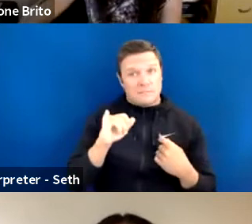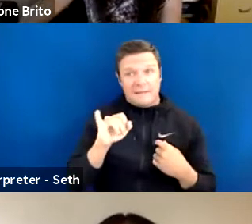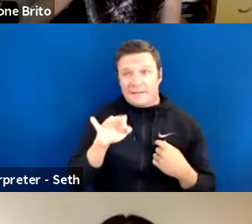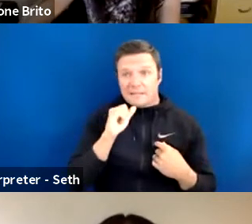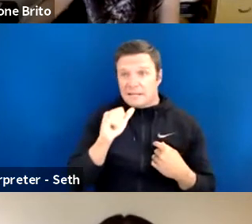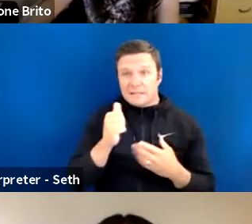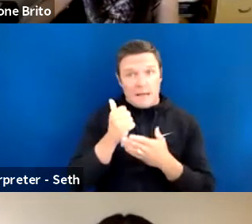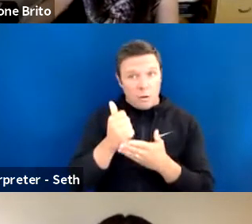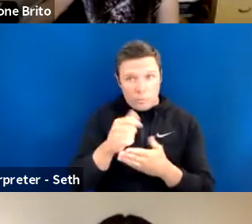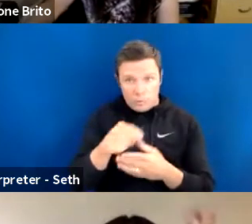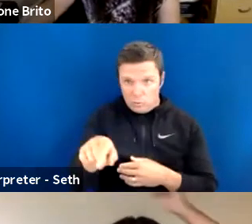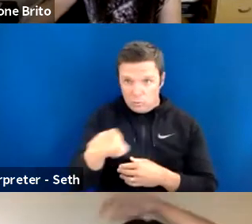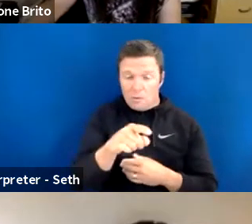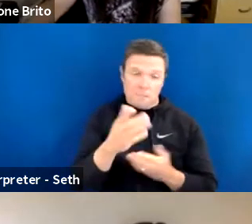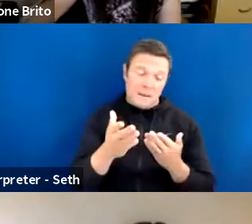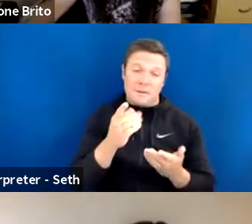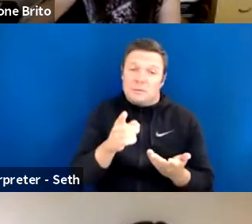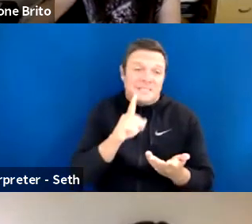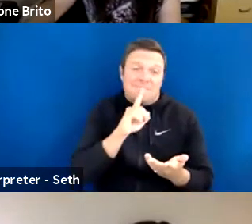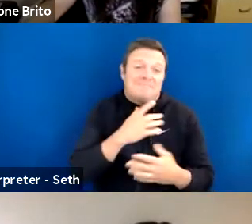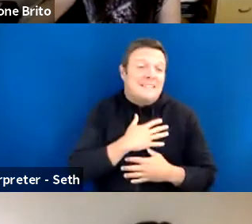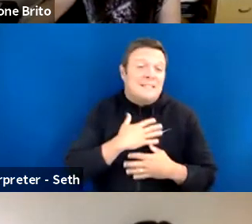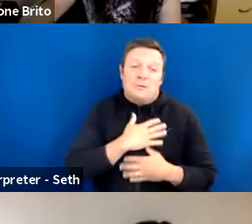teaching, maybe you'll find them entertaining. Thanks for being here.